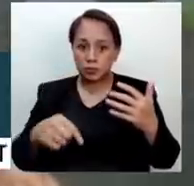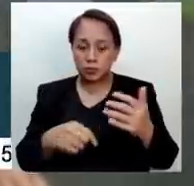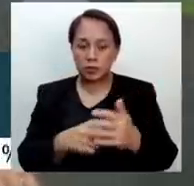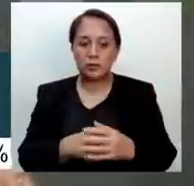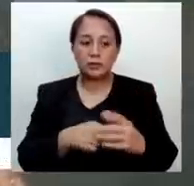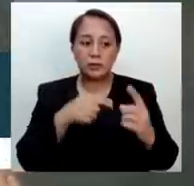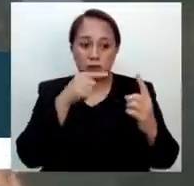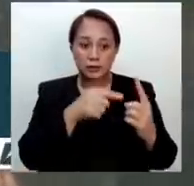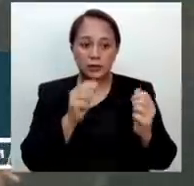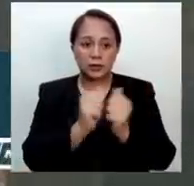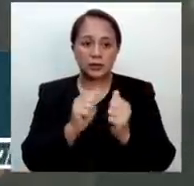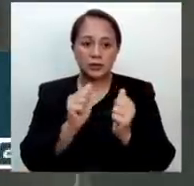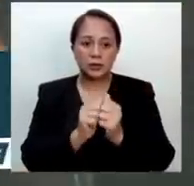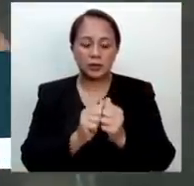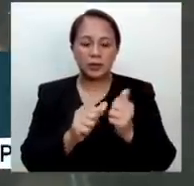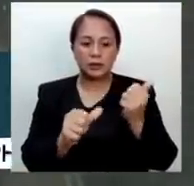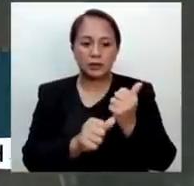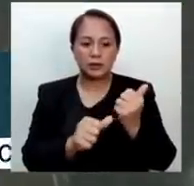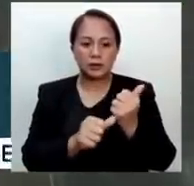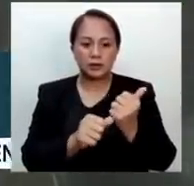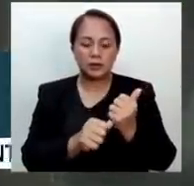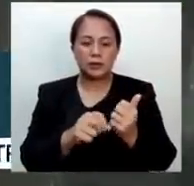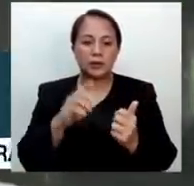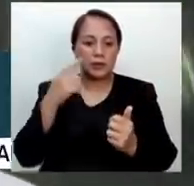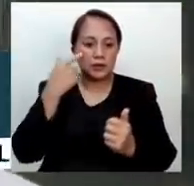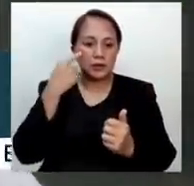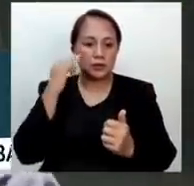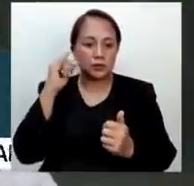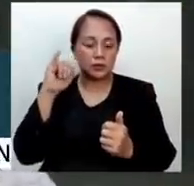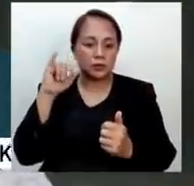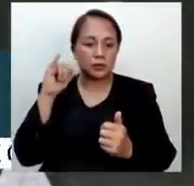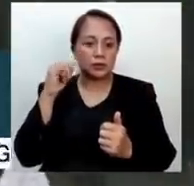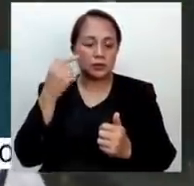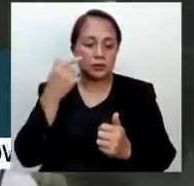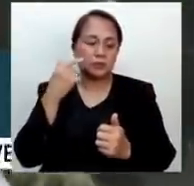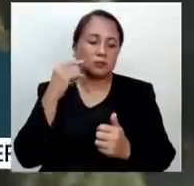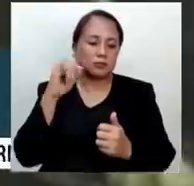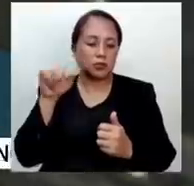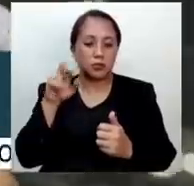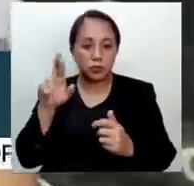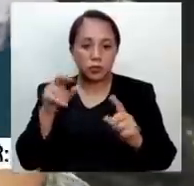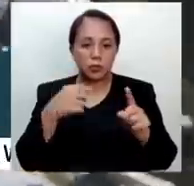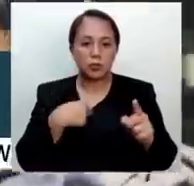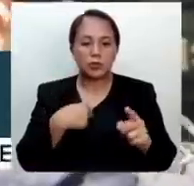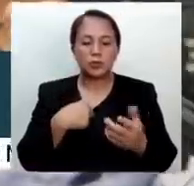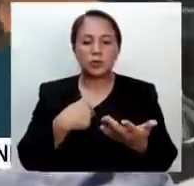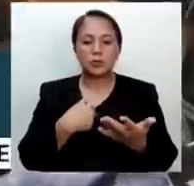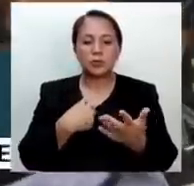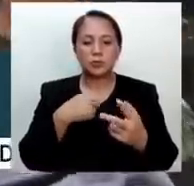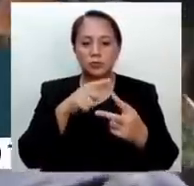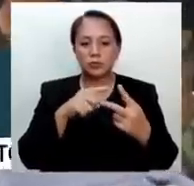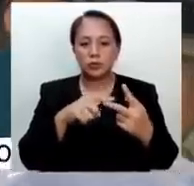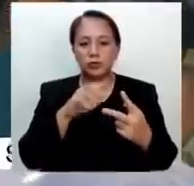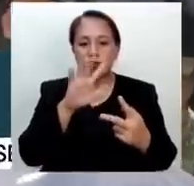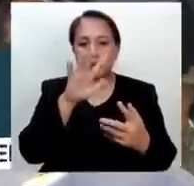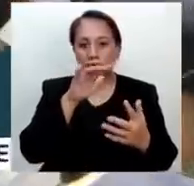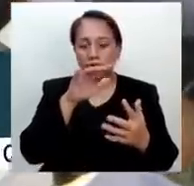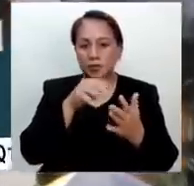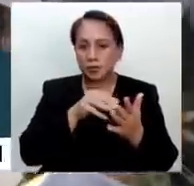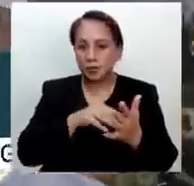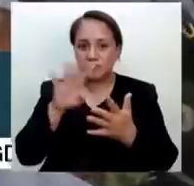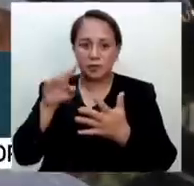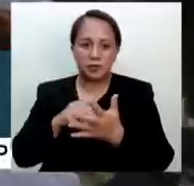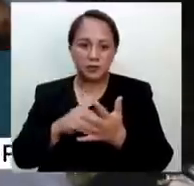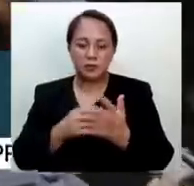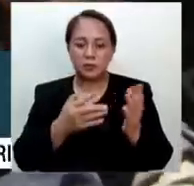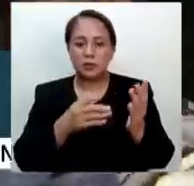along with former aide Juvencio Ablen Jr., supposedly delivered two tranches of 5 million pesos each to de Lima's former bodyguard Ronnie